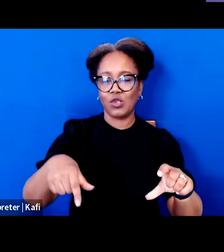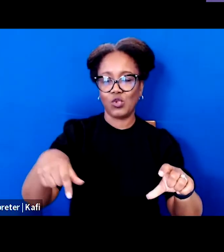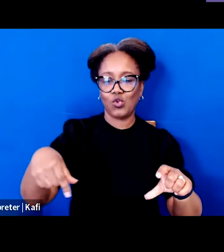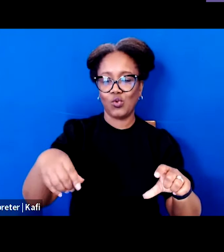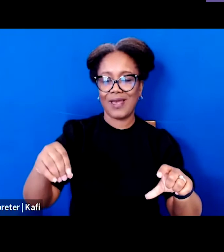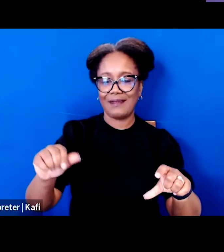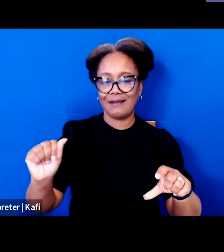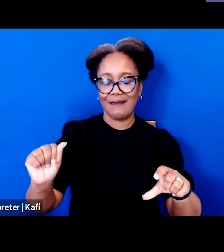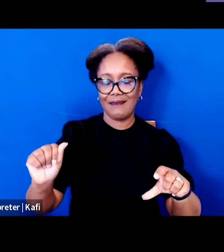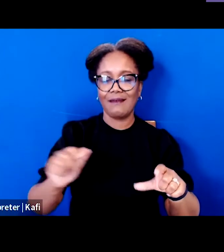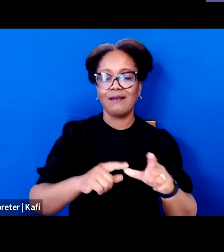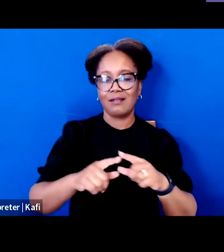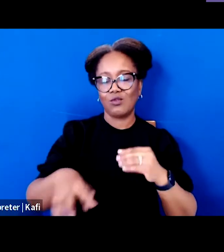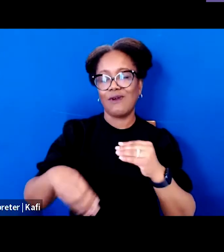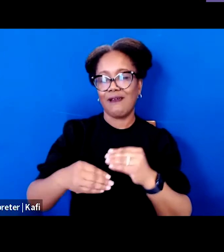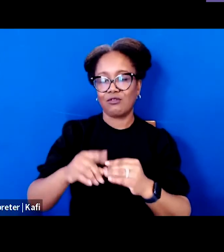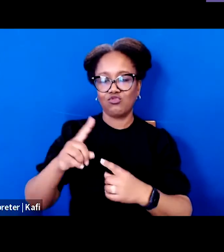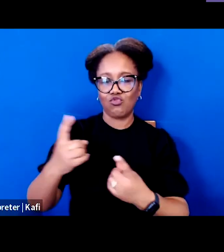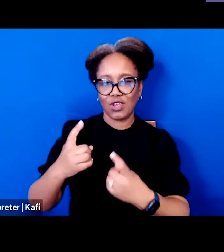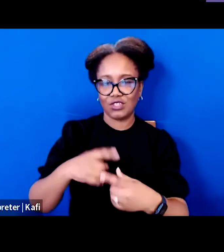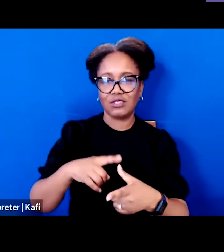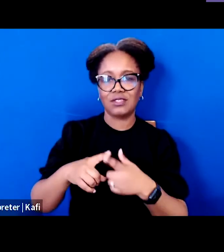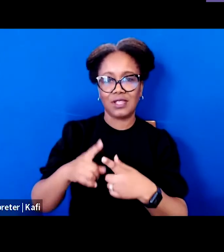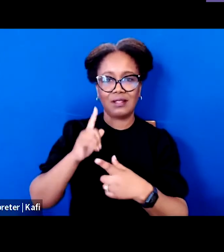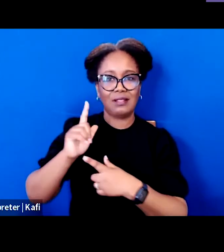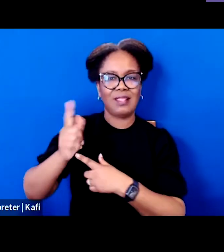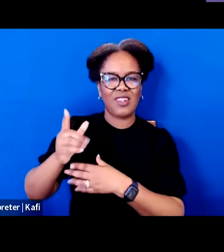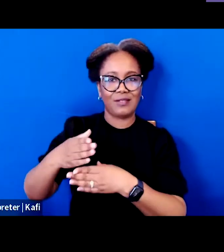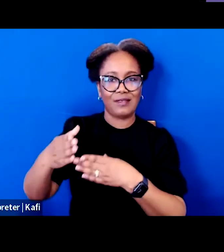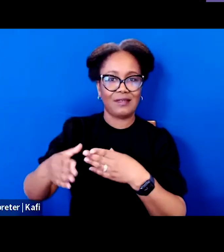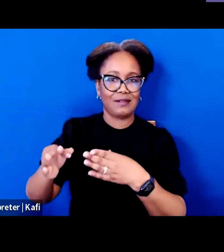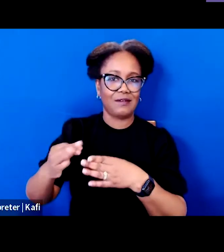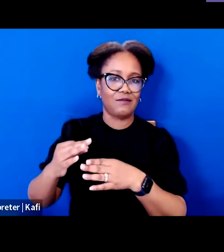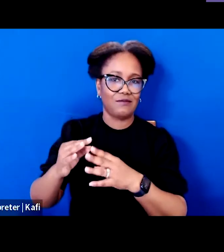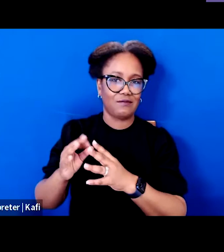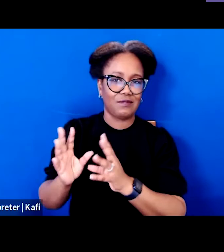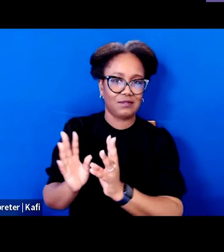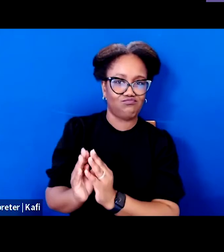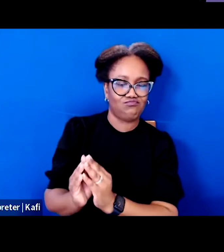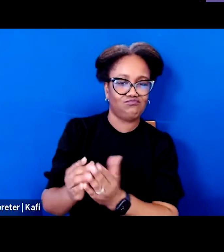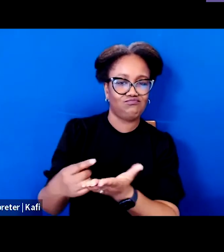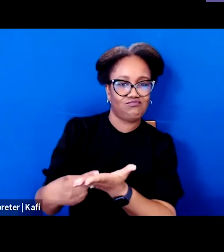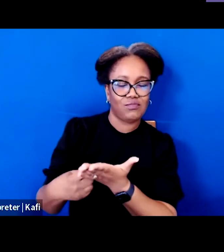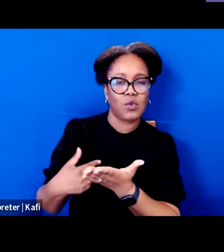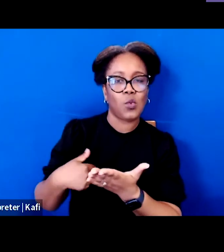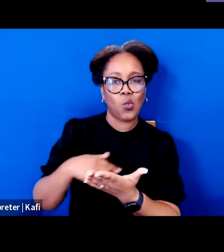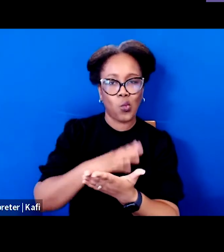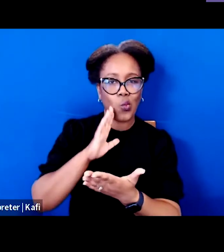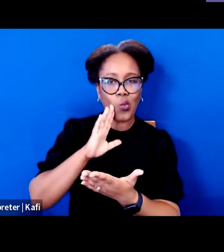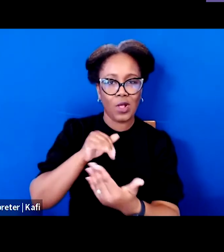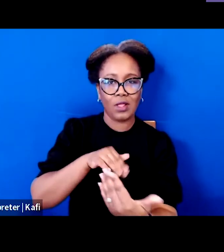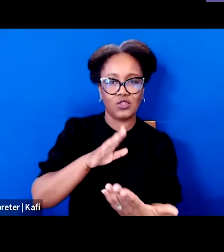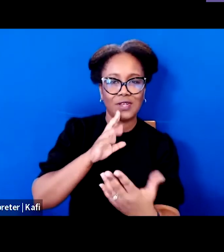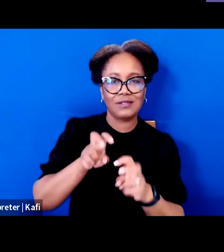holding for a later time while we do Q&A with all of the panelists. And you can feel free to use the chat to engage with